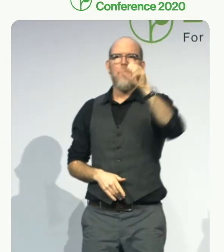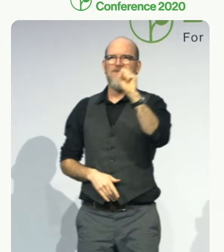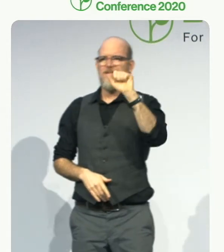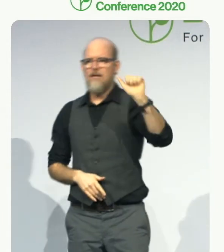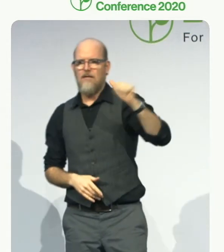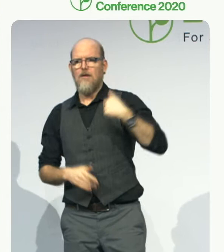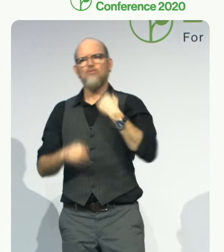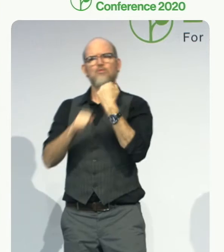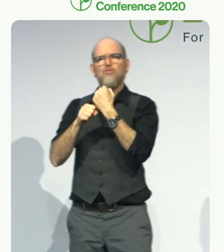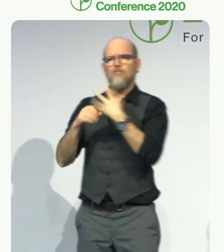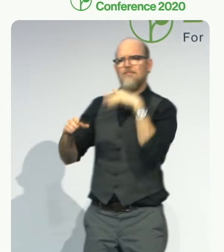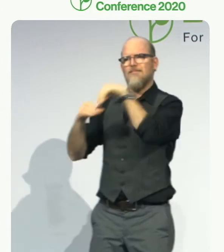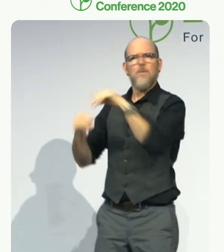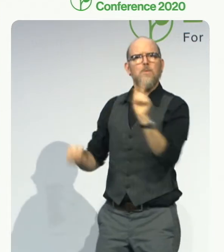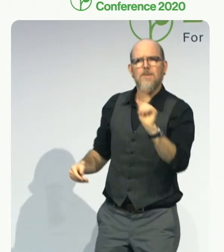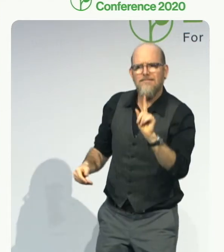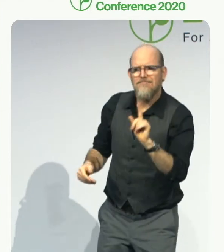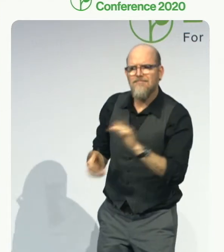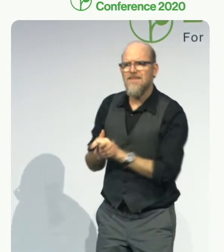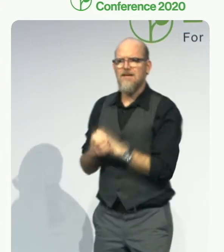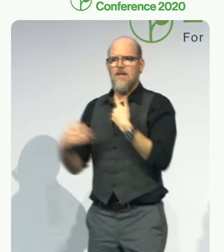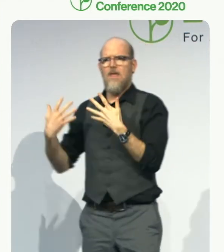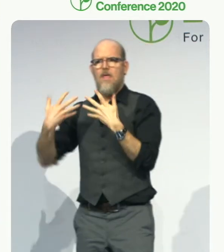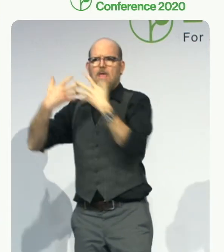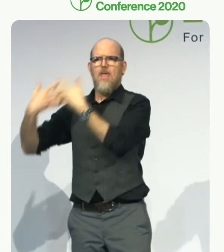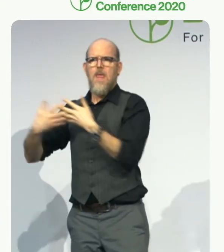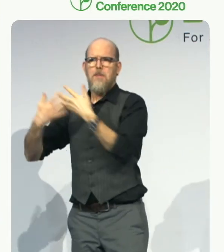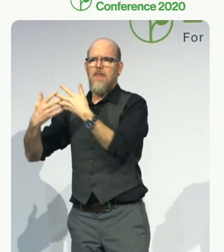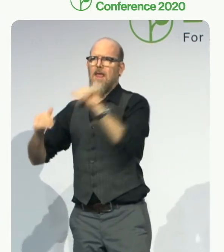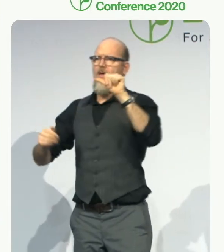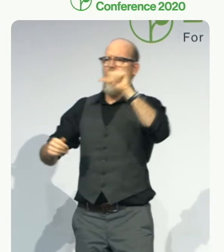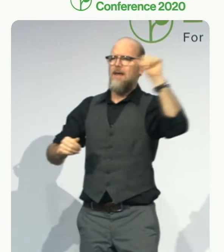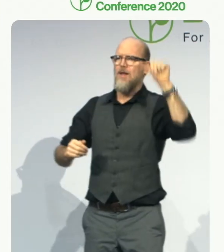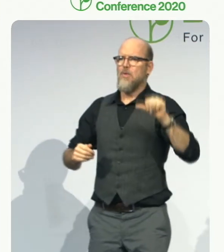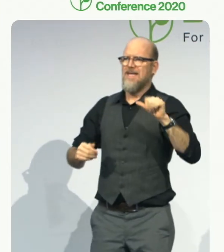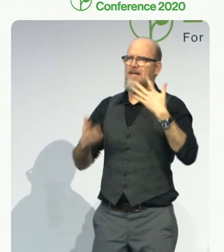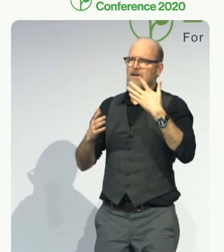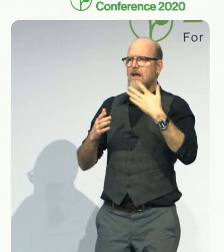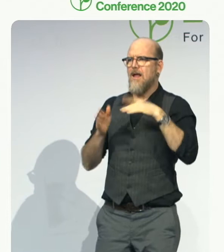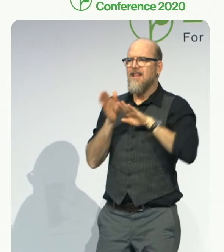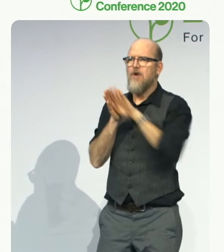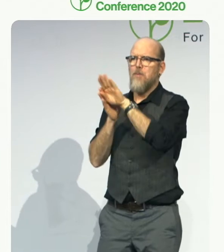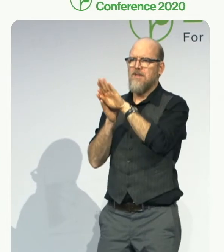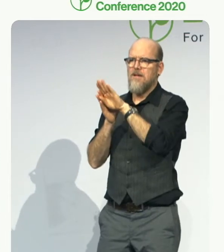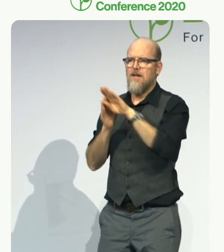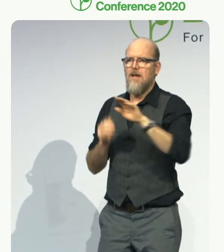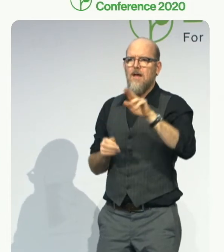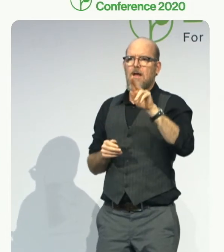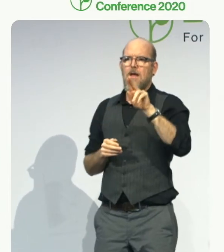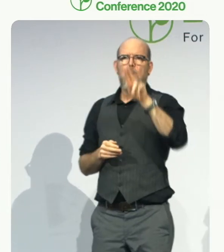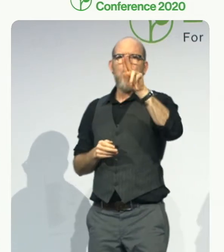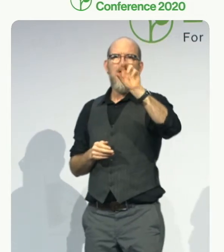D.C. I am a disability inclusive education advisor. Basically, that means that I